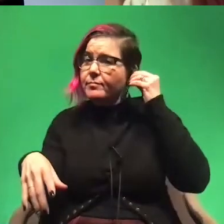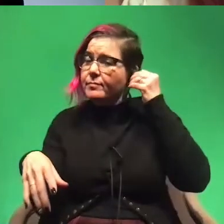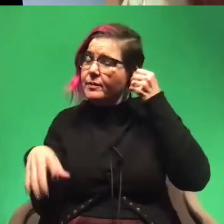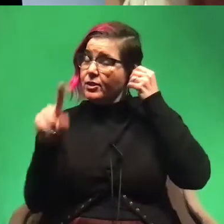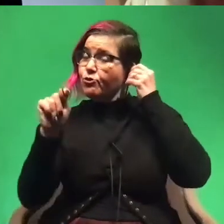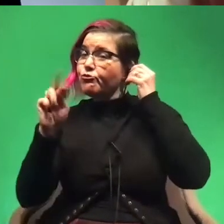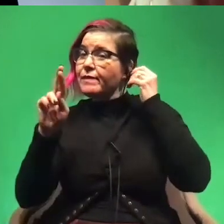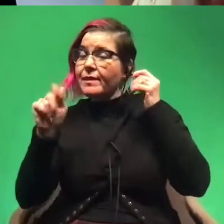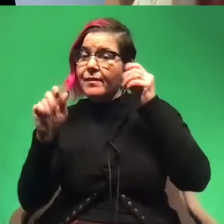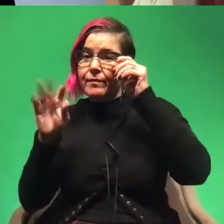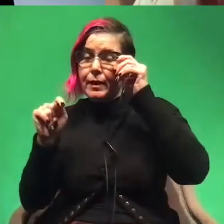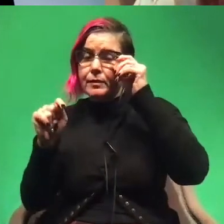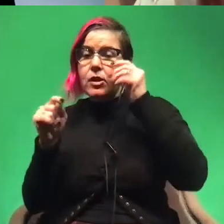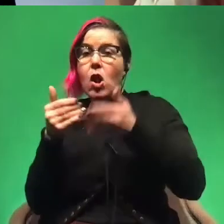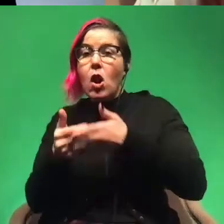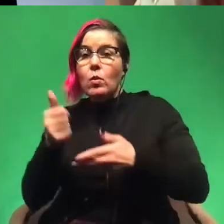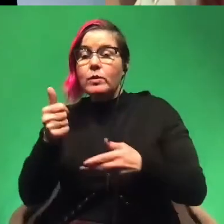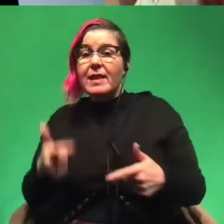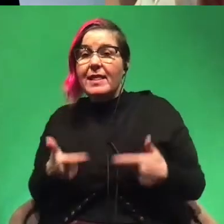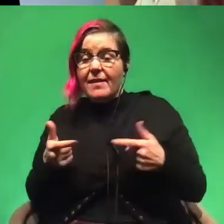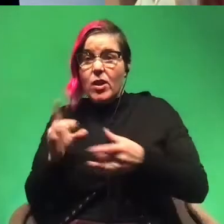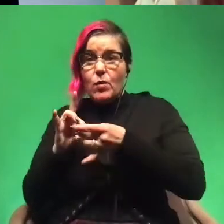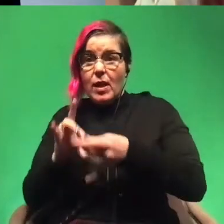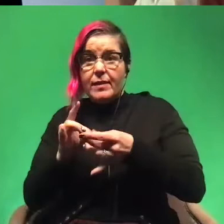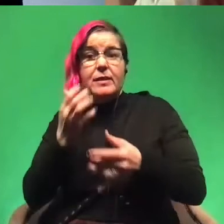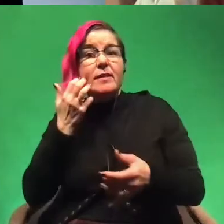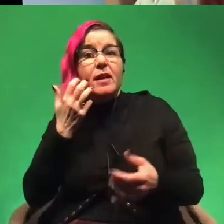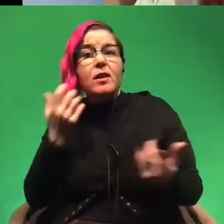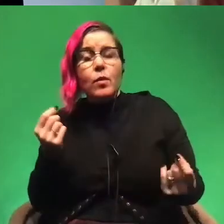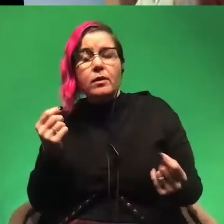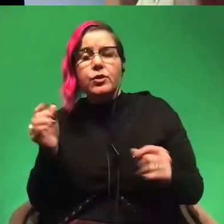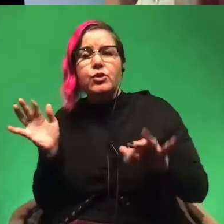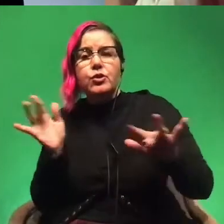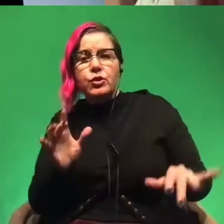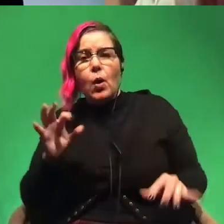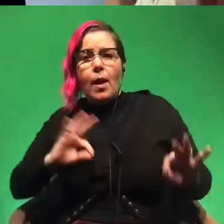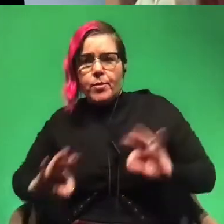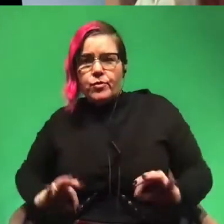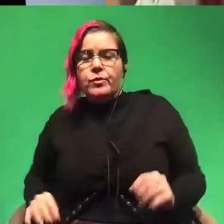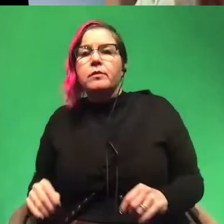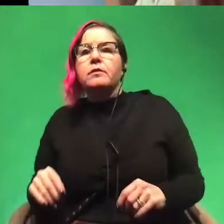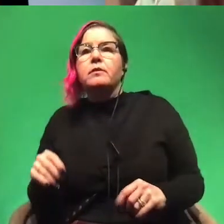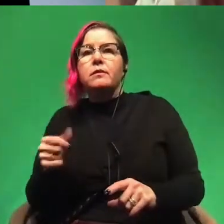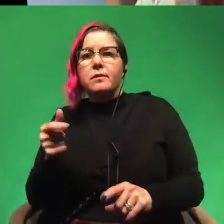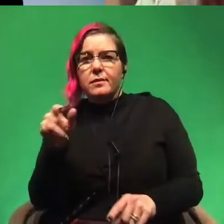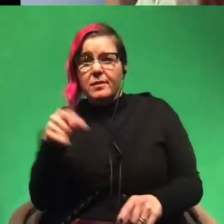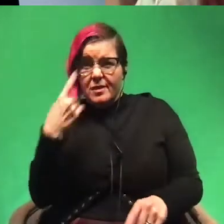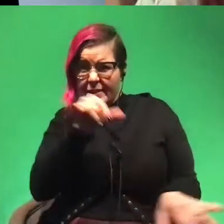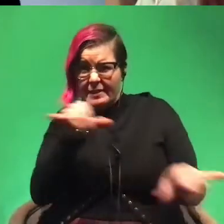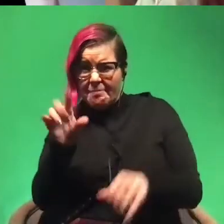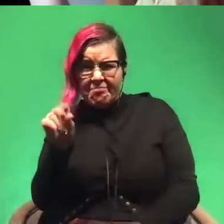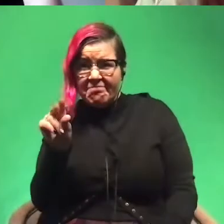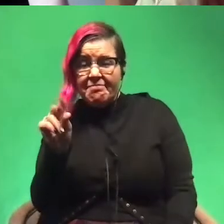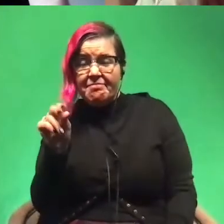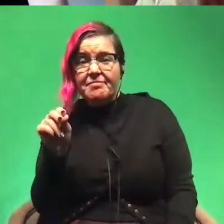fact, is that the closest living relative of the tiger is the snow leopard. And so a snow leopard doesn't look anything like a tiger. It is,